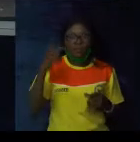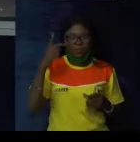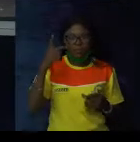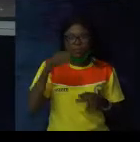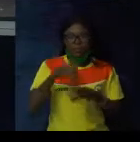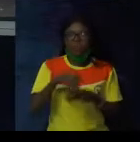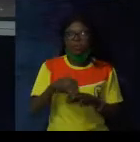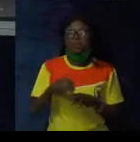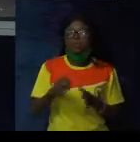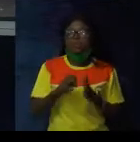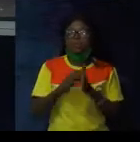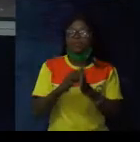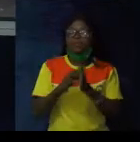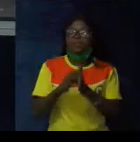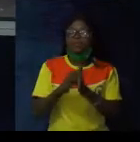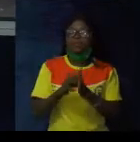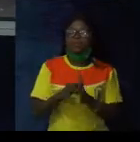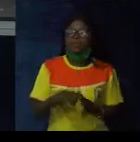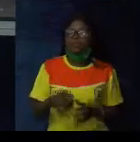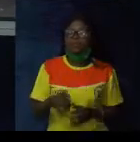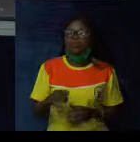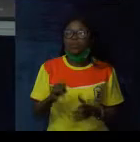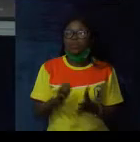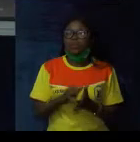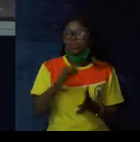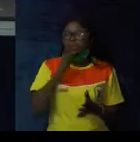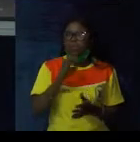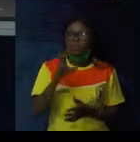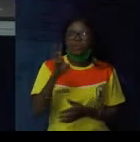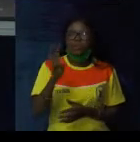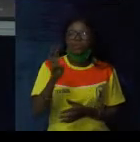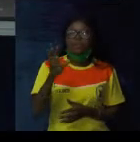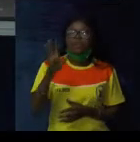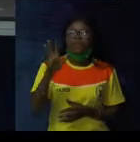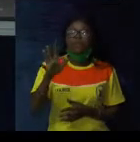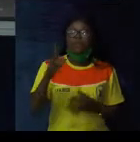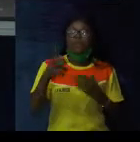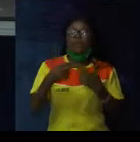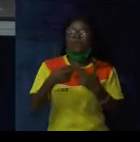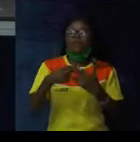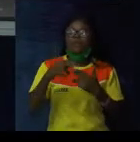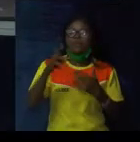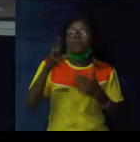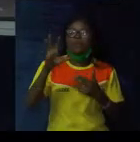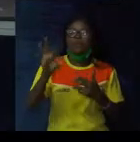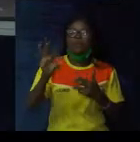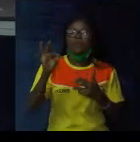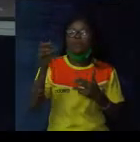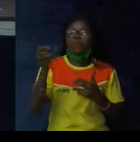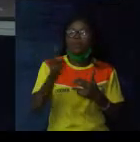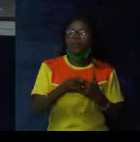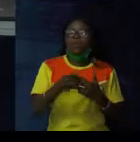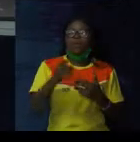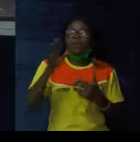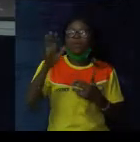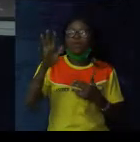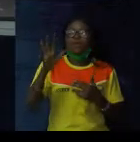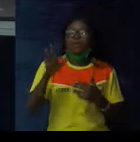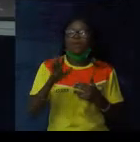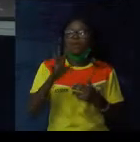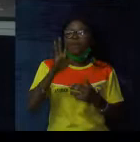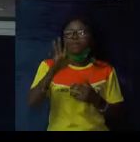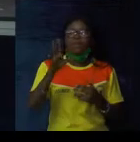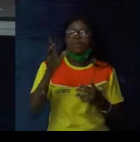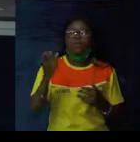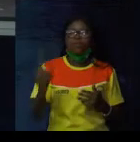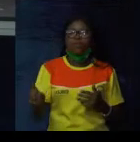it's done. So Celsius to Fahrenheit, we scale up by 9/5, and that is 65 times